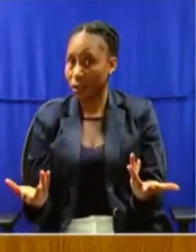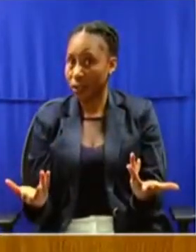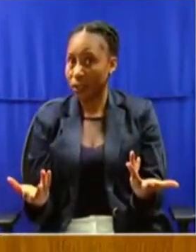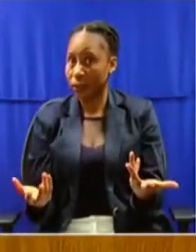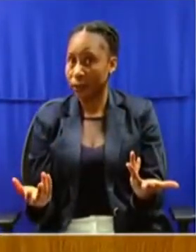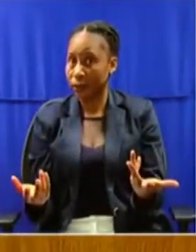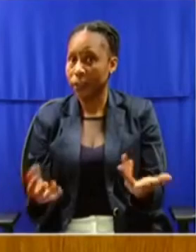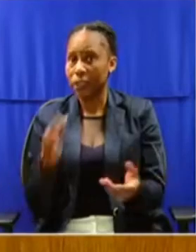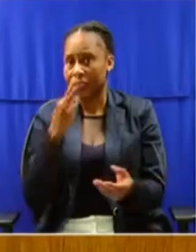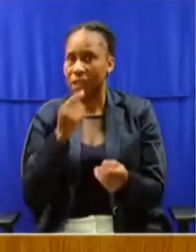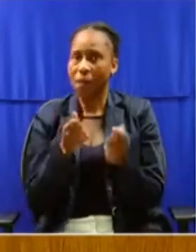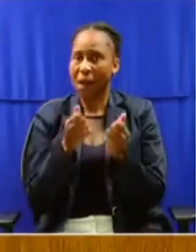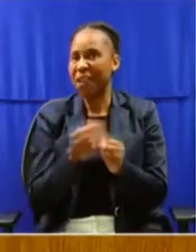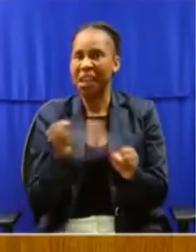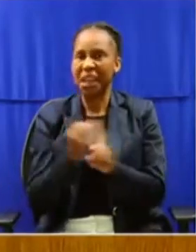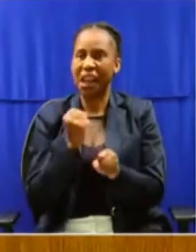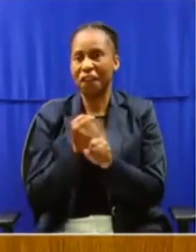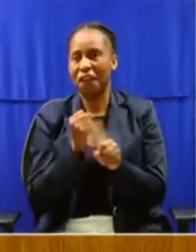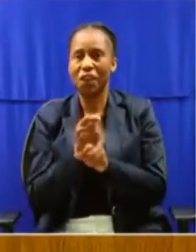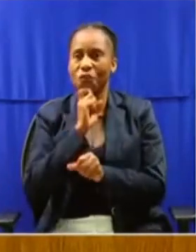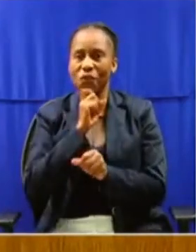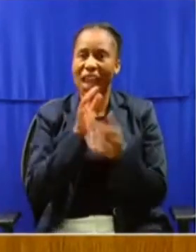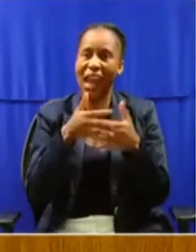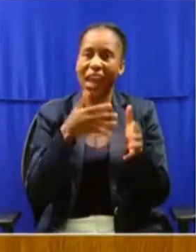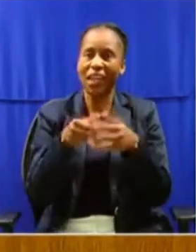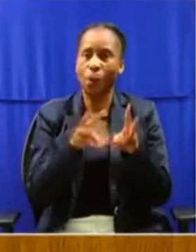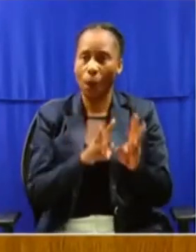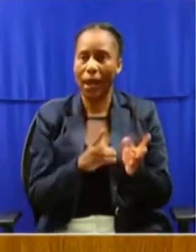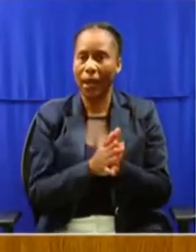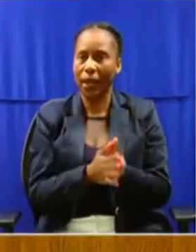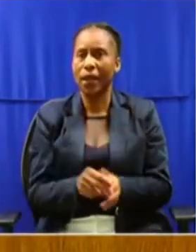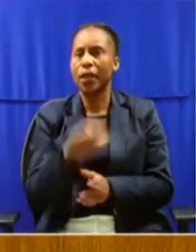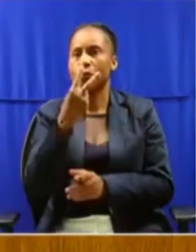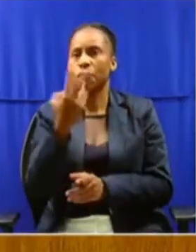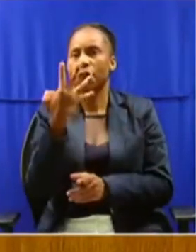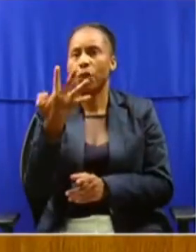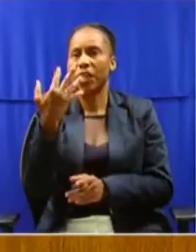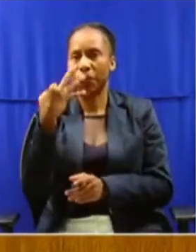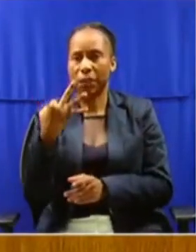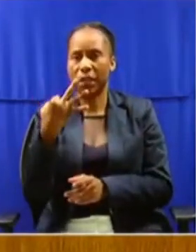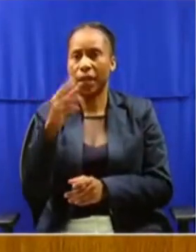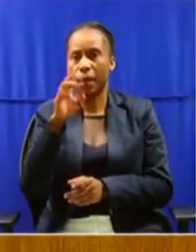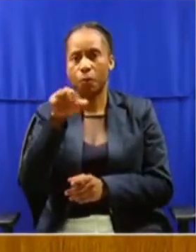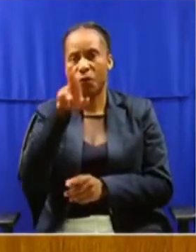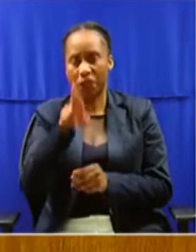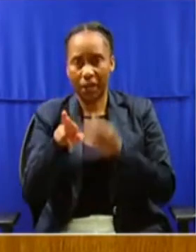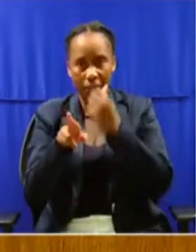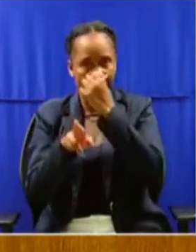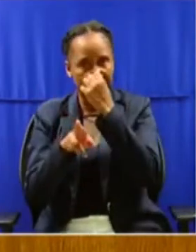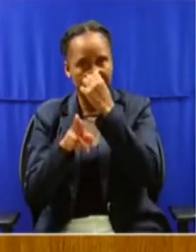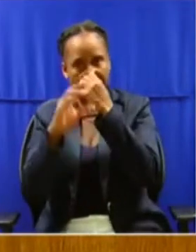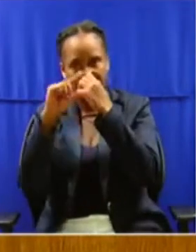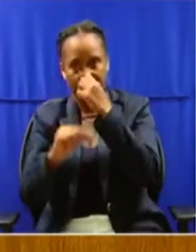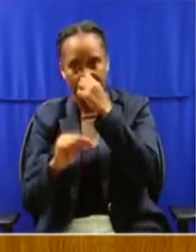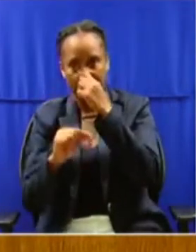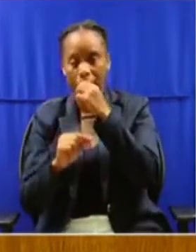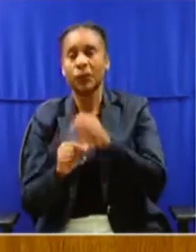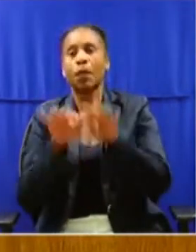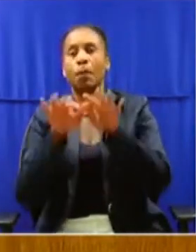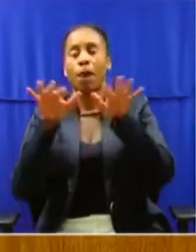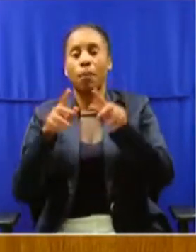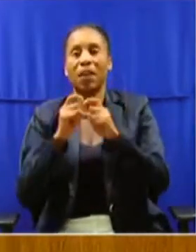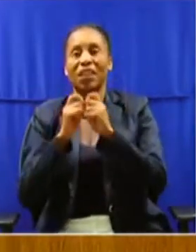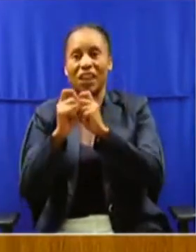was never going to be spent anyway, is 253 million Rand reduction in the public transport network grant.